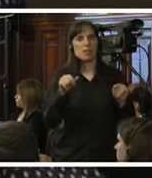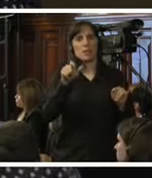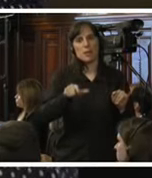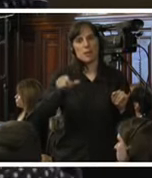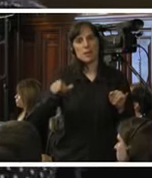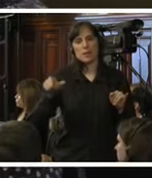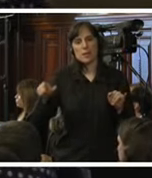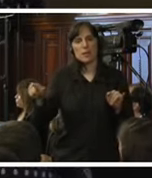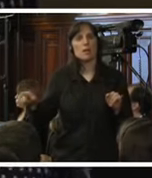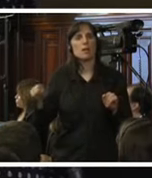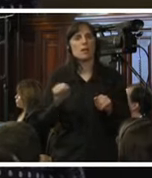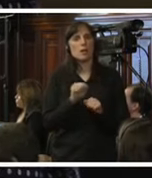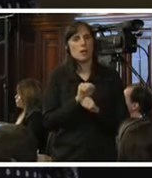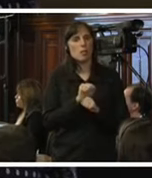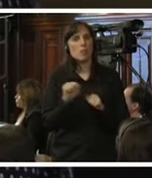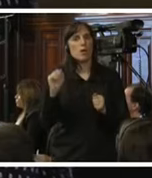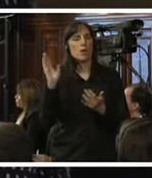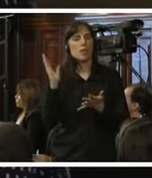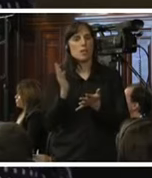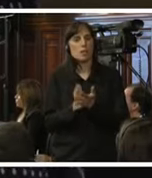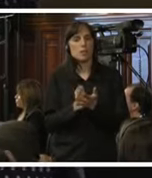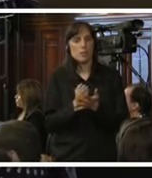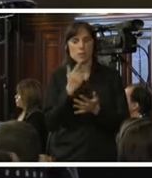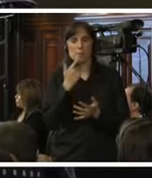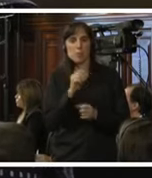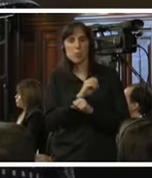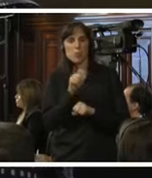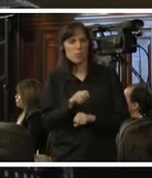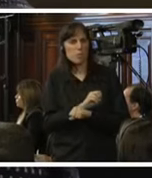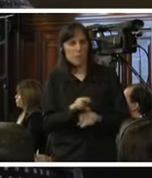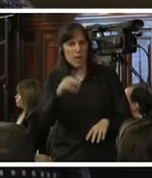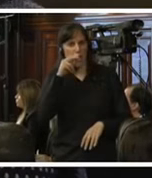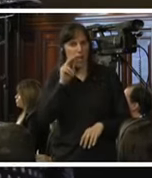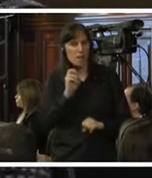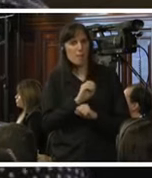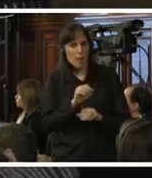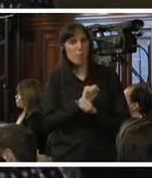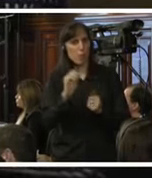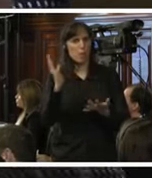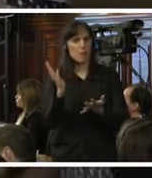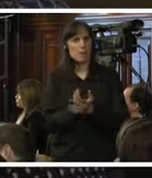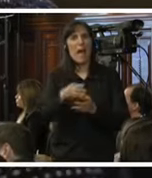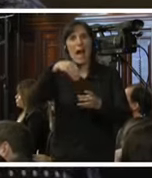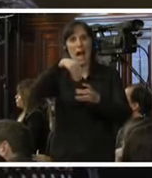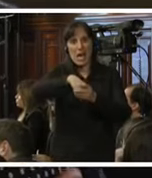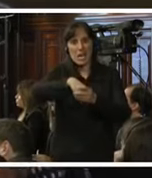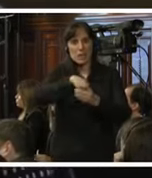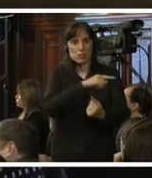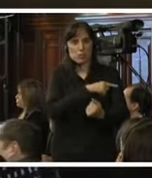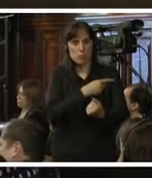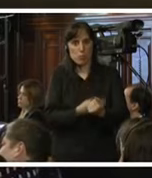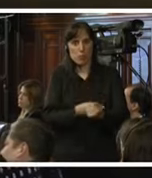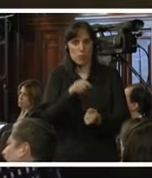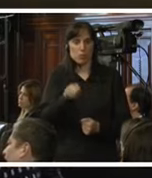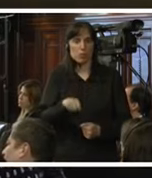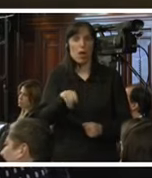misconduct, and the misconduct for which judges have to be called to answer must be clearly stated in